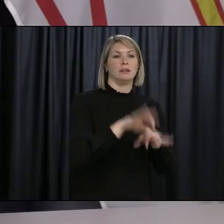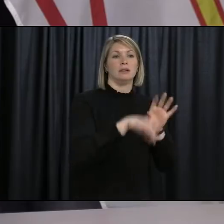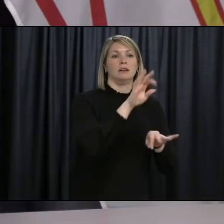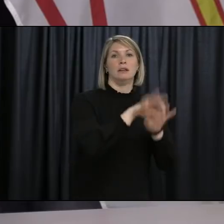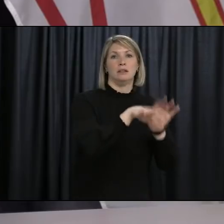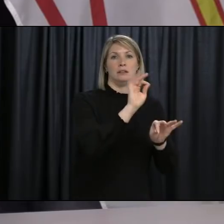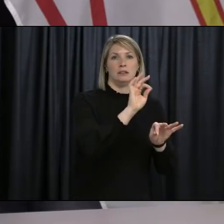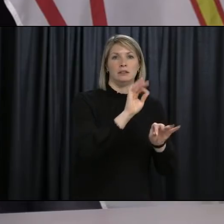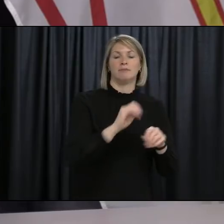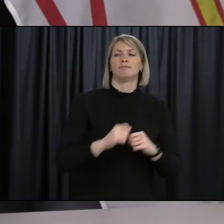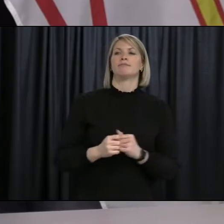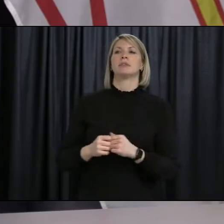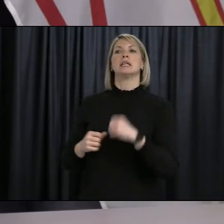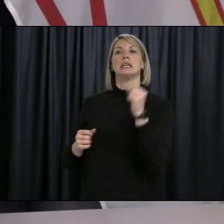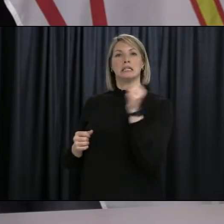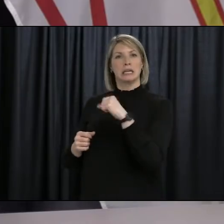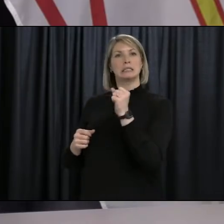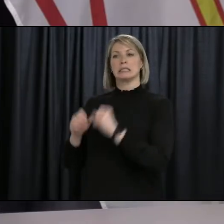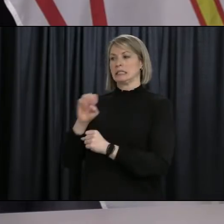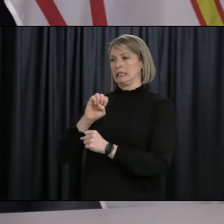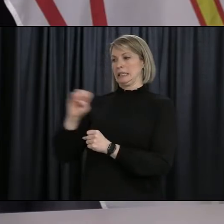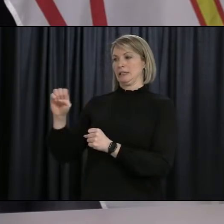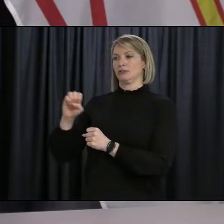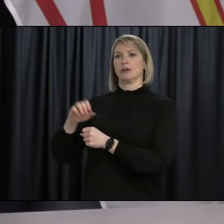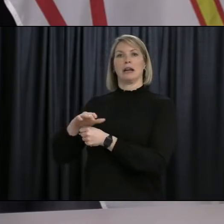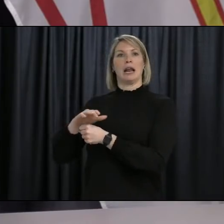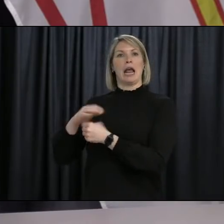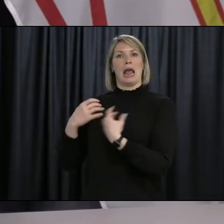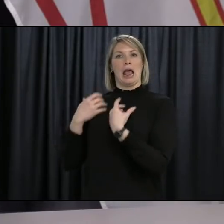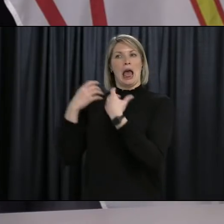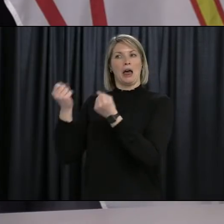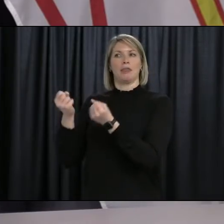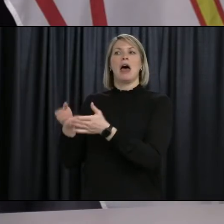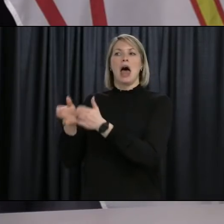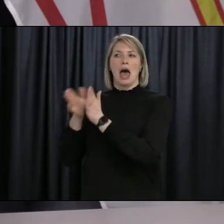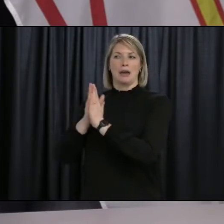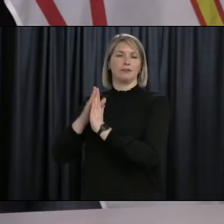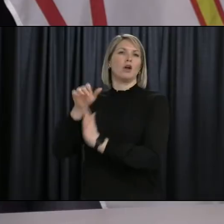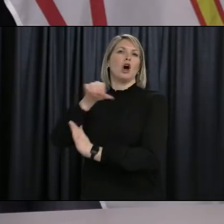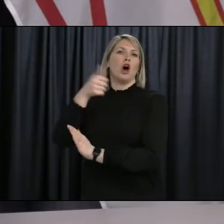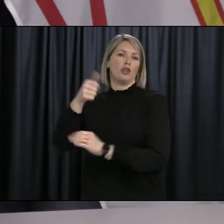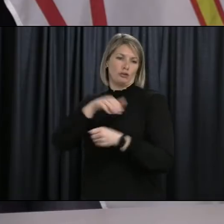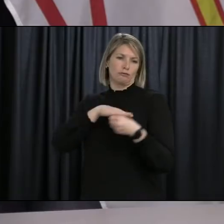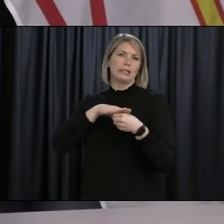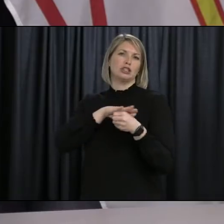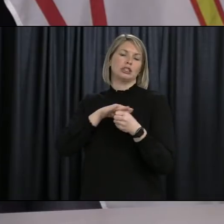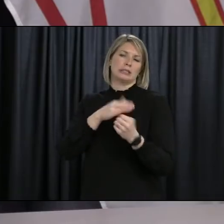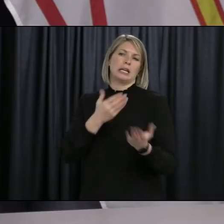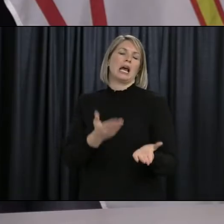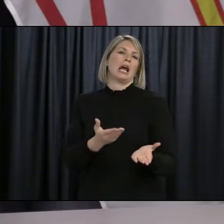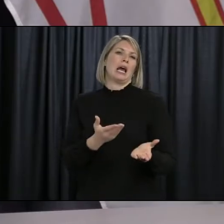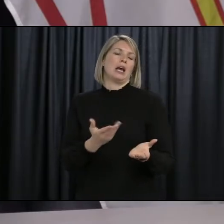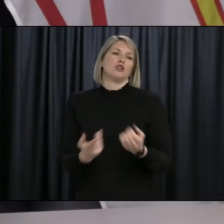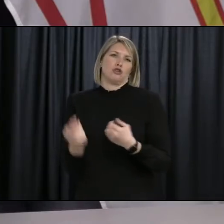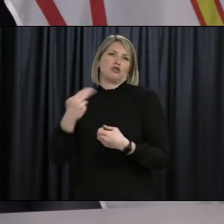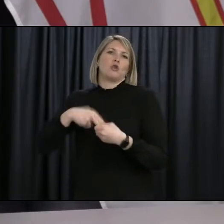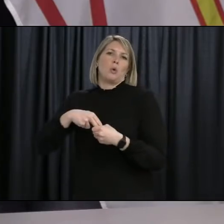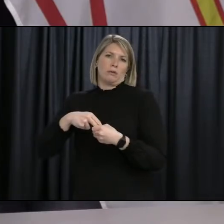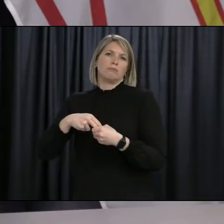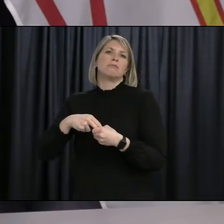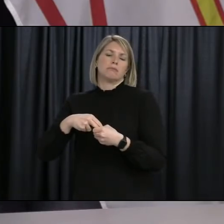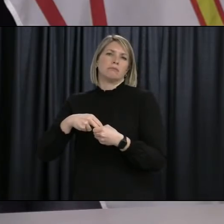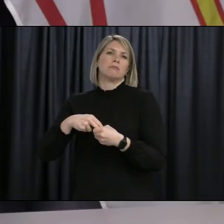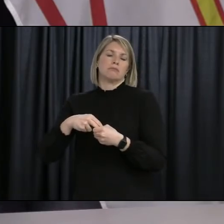the Eastern Health has gotten support from other regional health authorities where they have capacity for contact tracing, and we